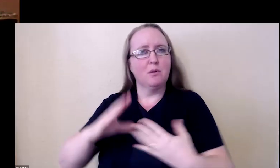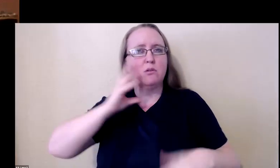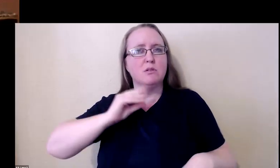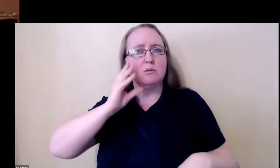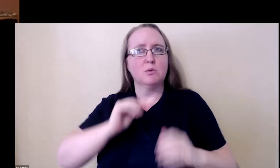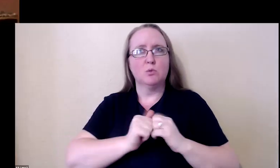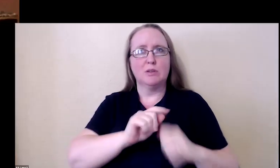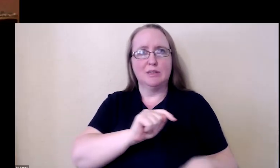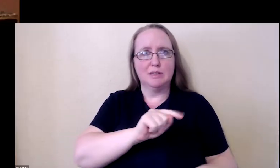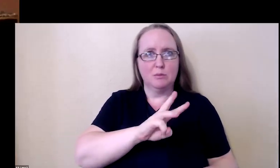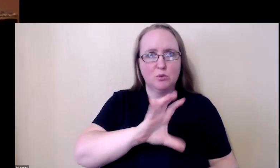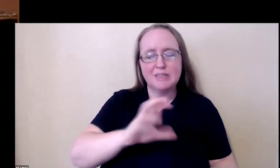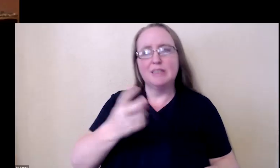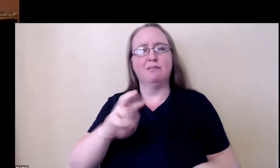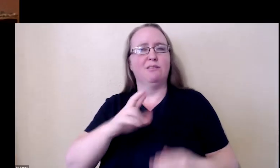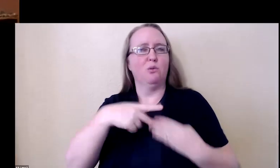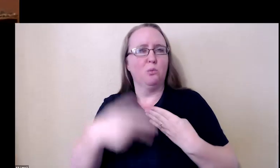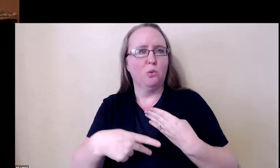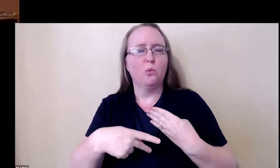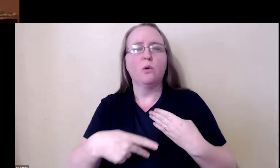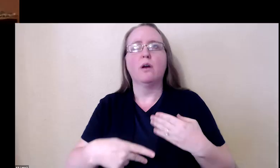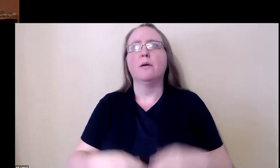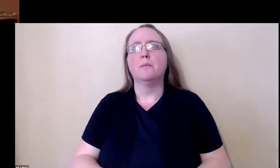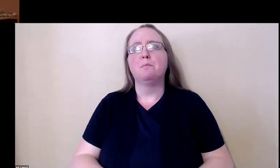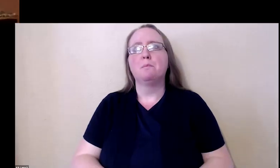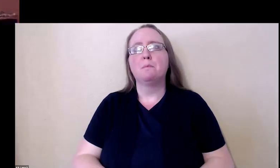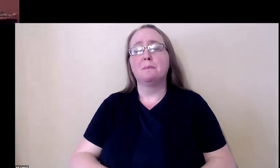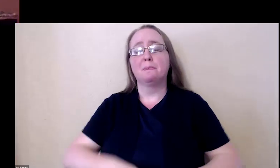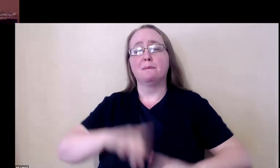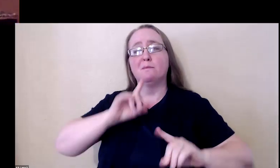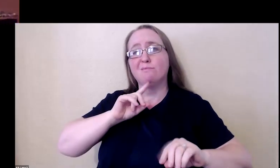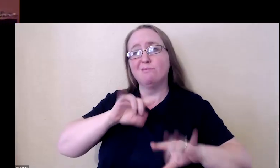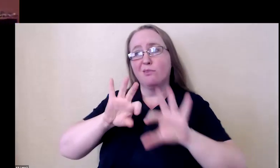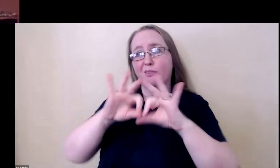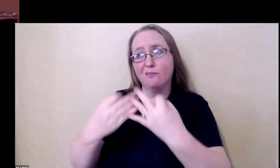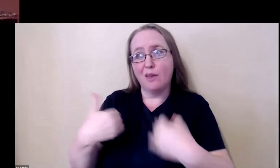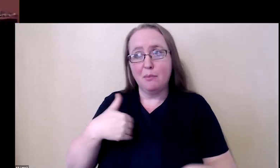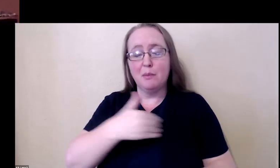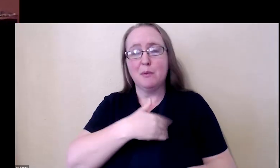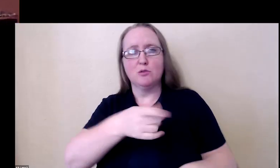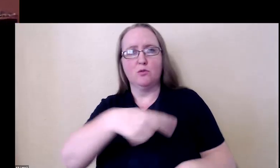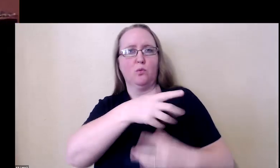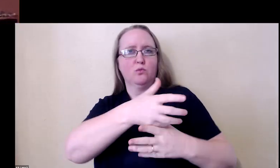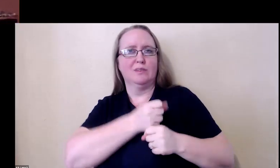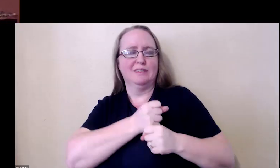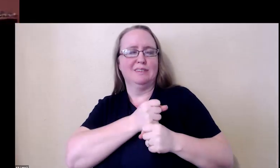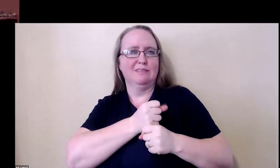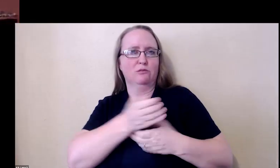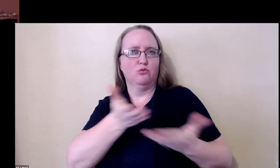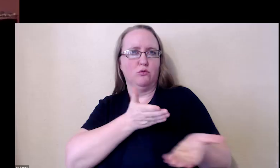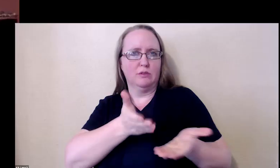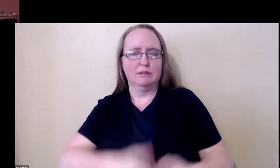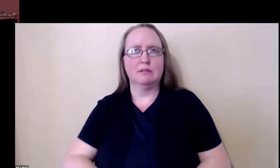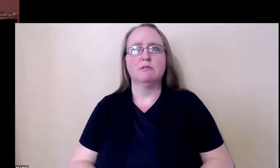TWC and the VR program. So we received responses from family members of individuals receiving VR services,